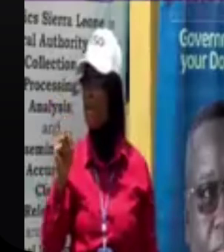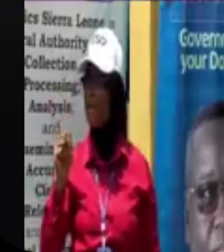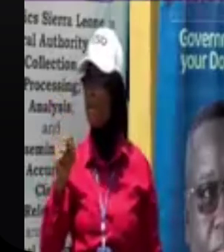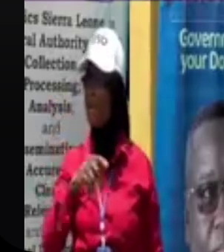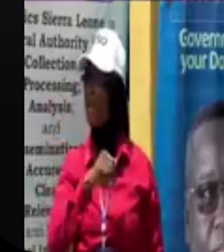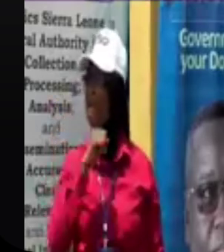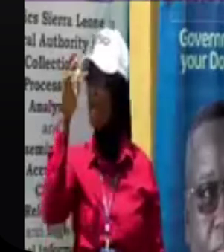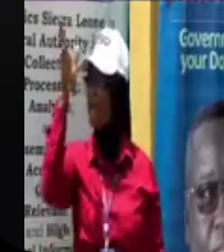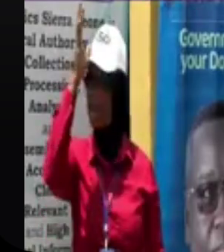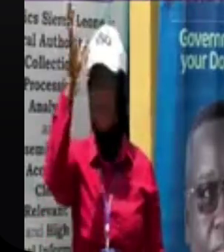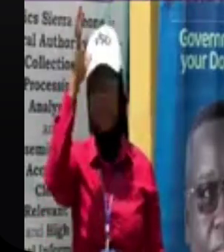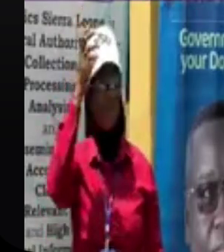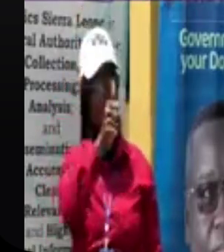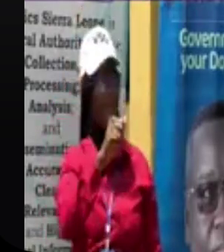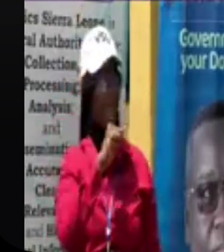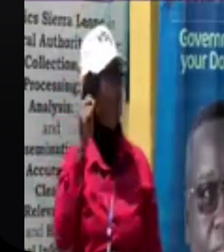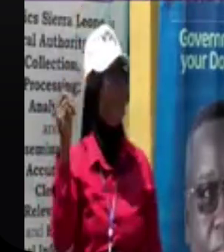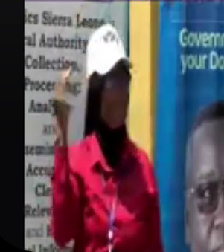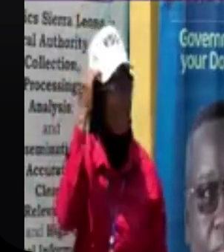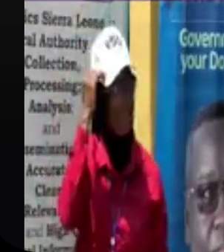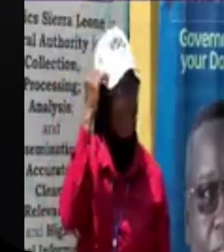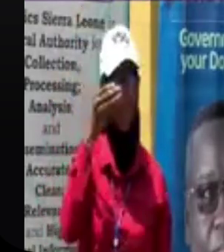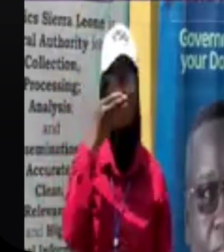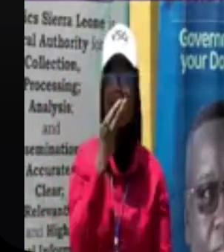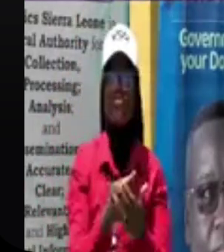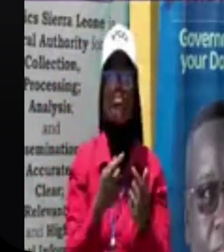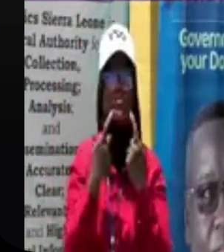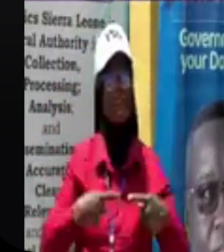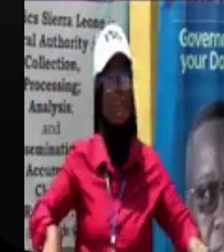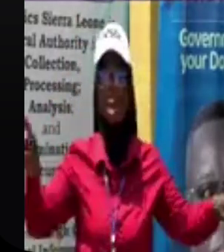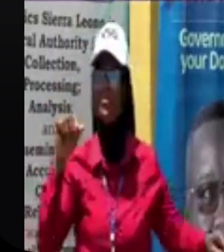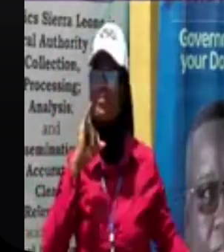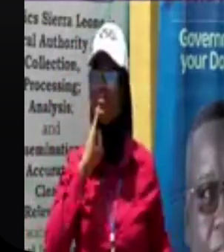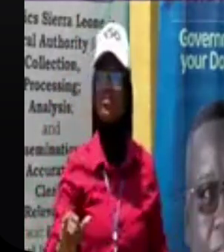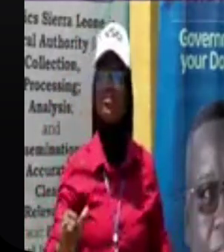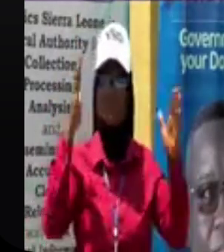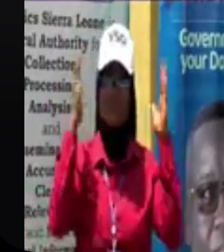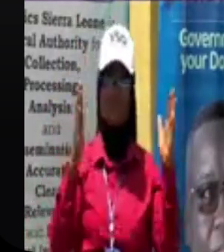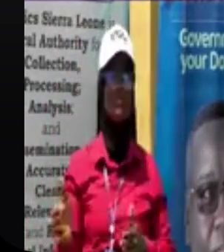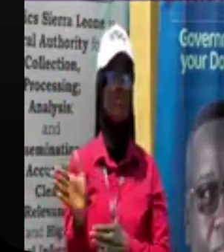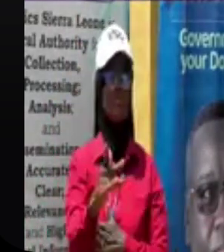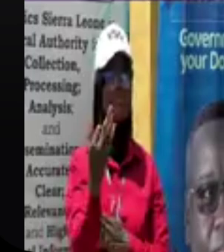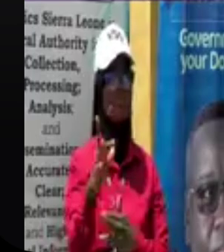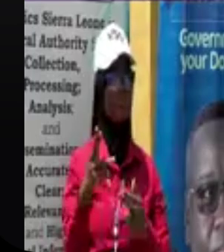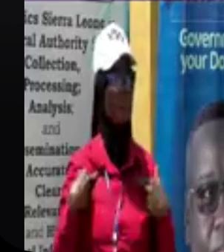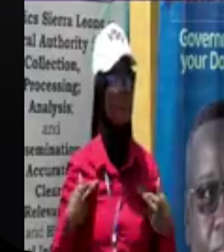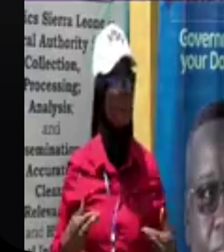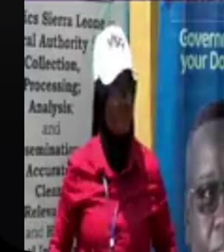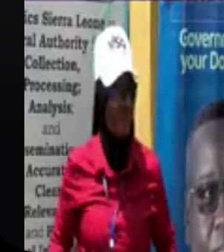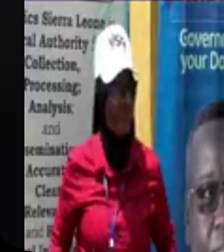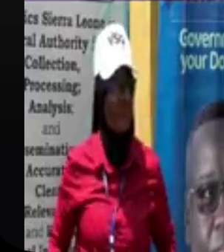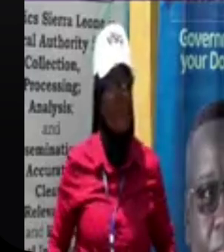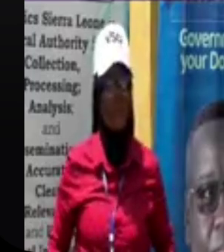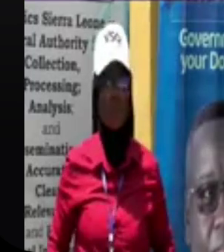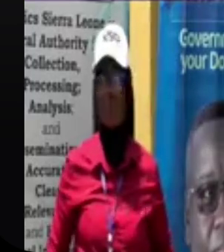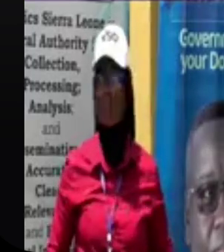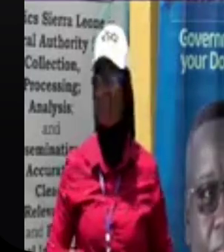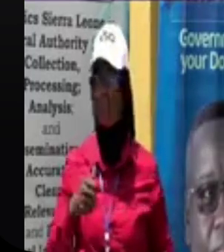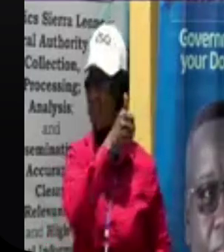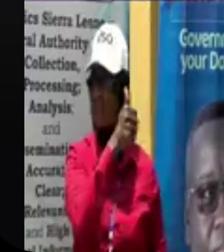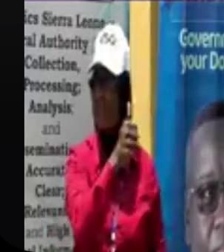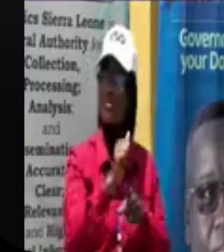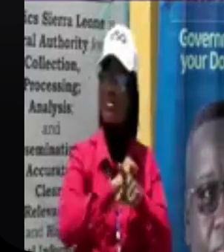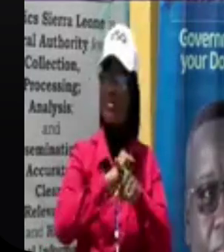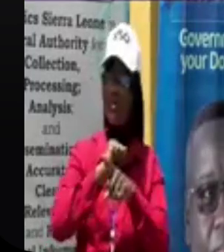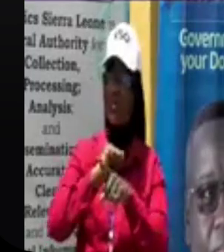past no. But let's tell you something. The good news is the person when the Minister of Health, Dr. Austin Dembi, now in